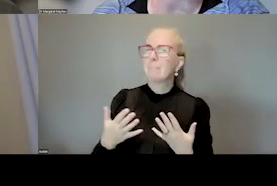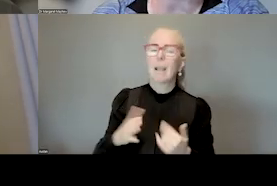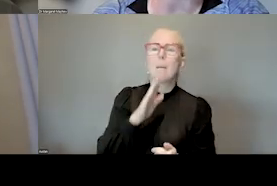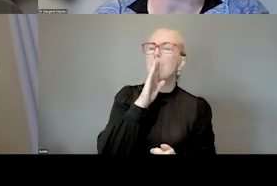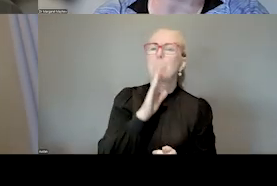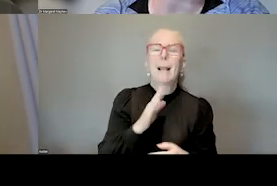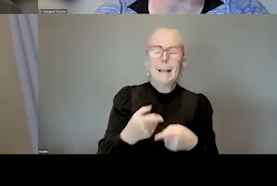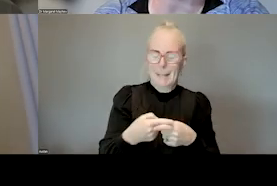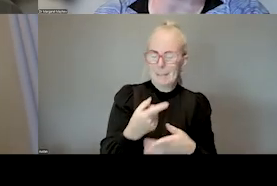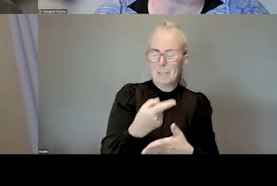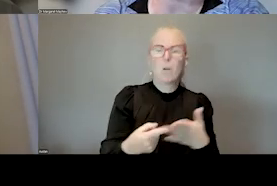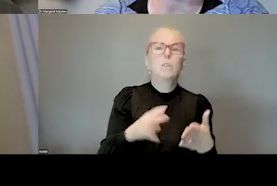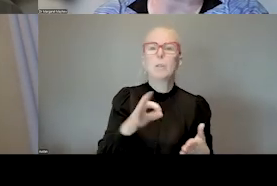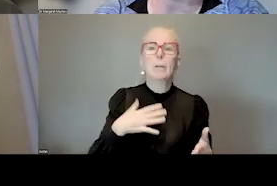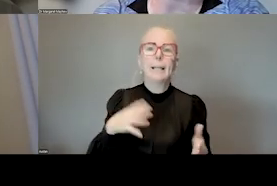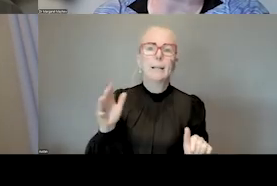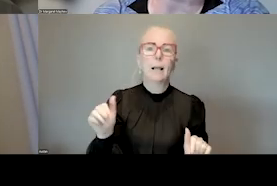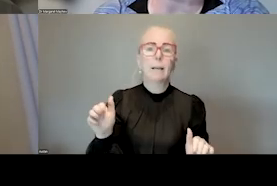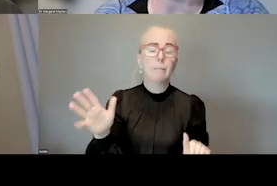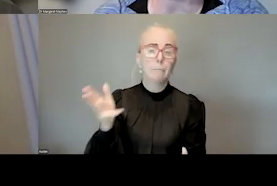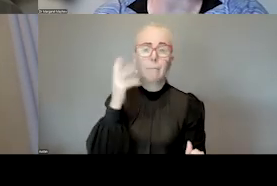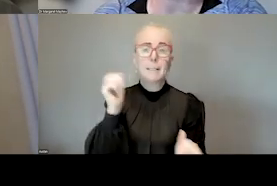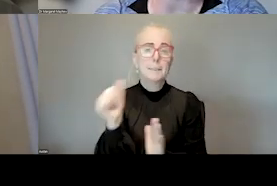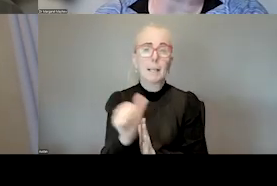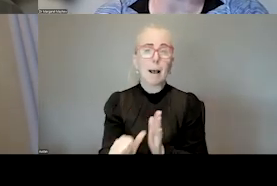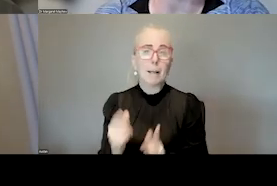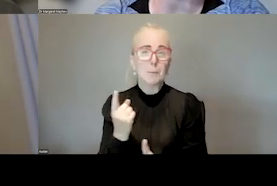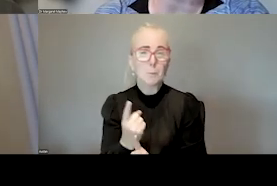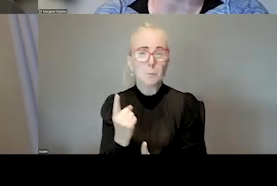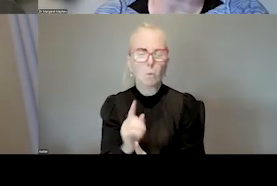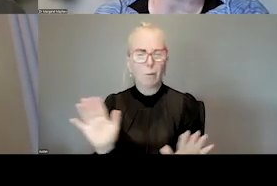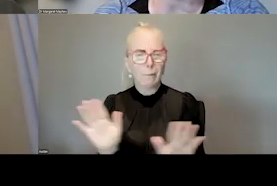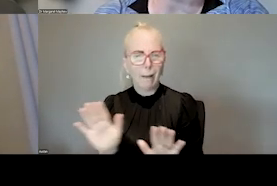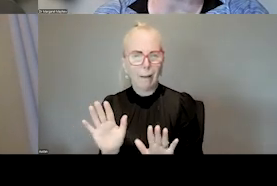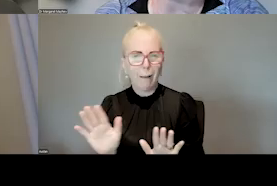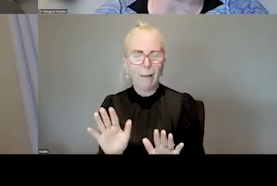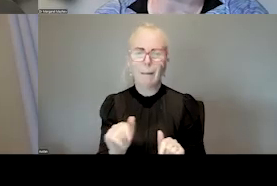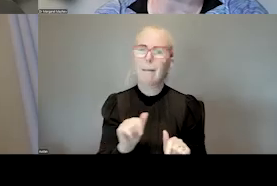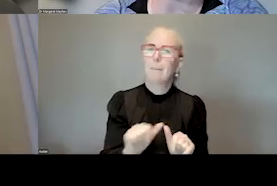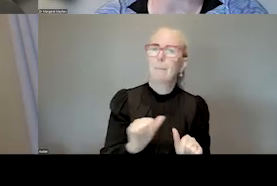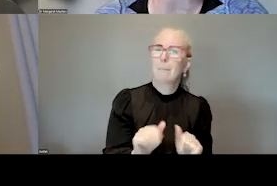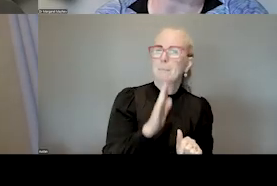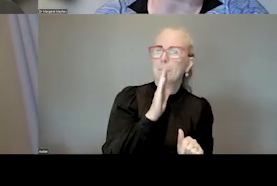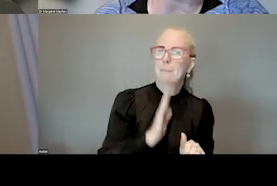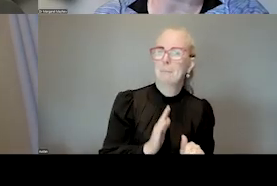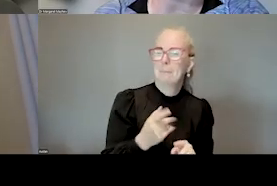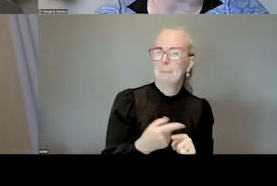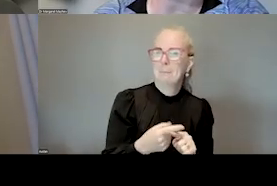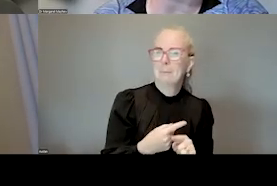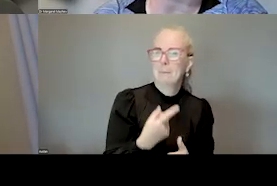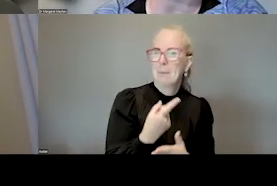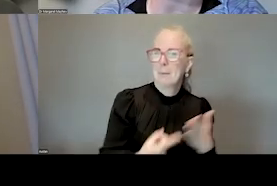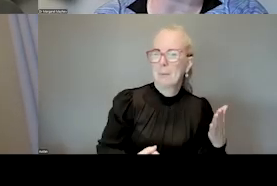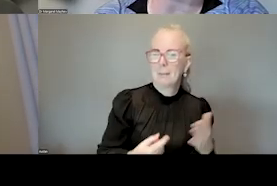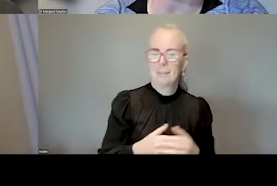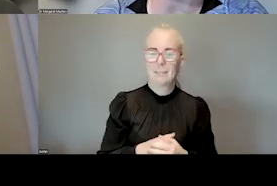We don't need artist speak, and there kind of isn't enough room for it in this case. So there's heaps of room later for you to go in